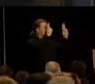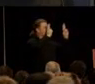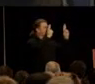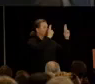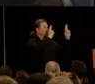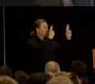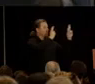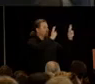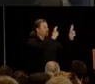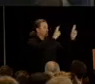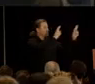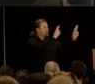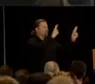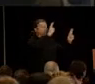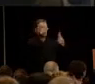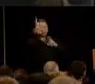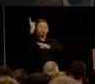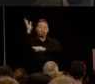hailed at the